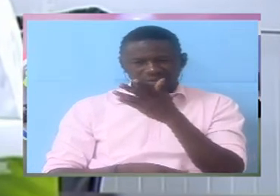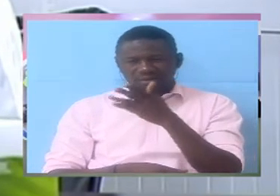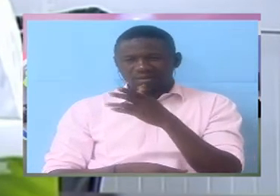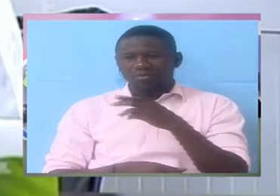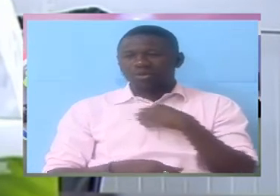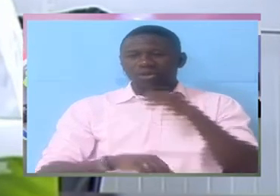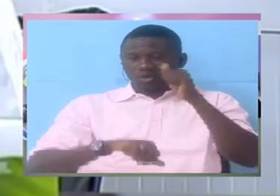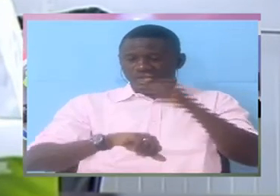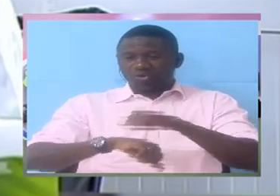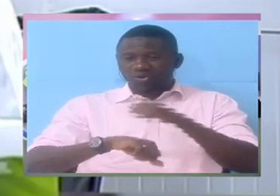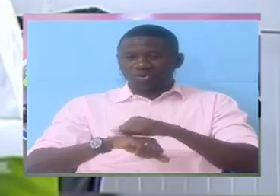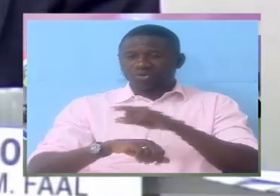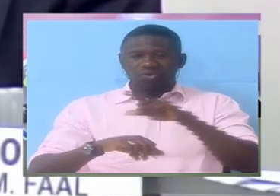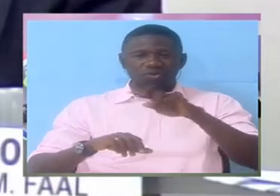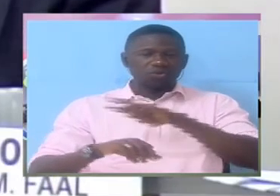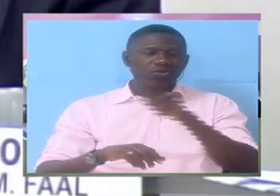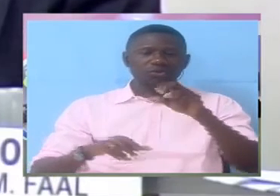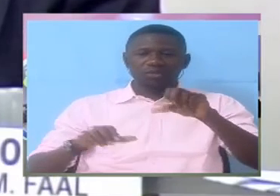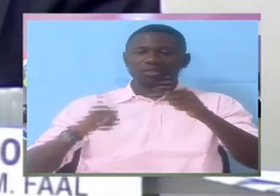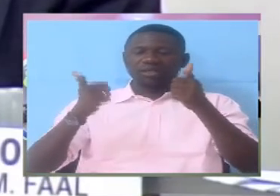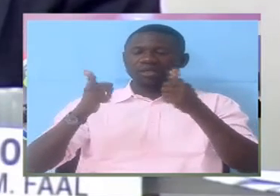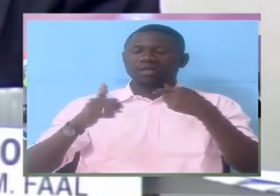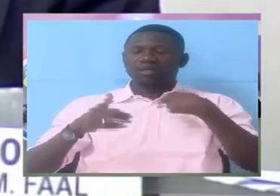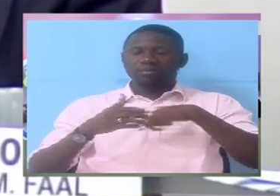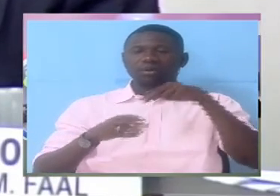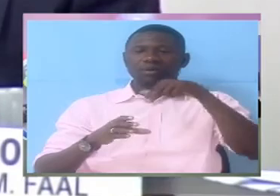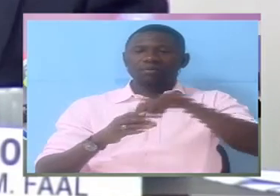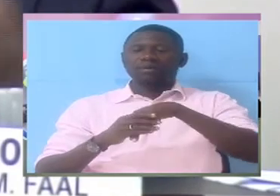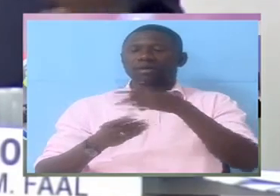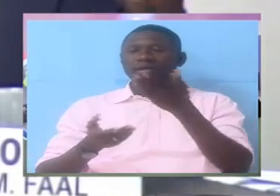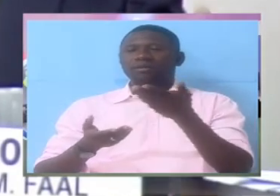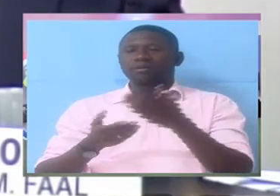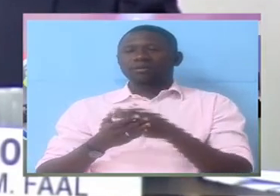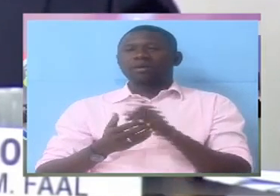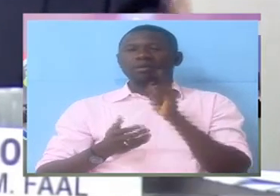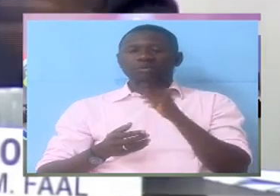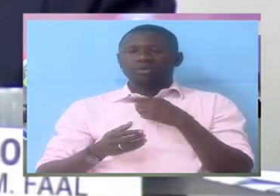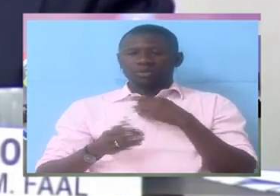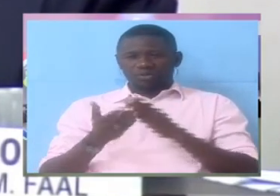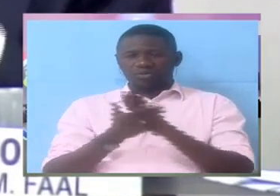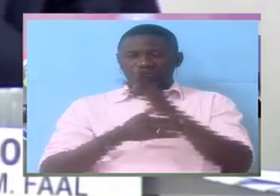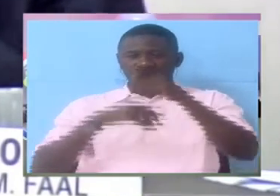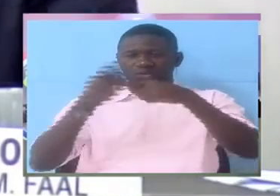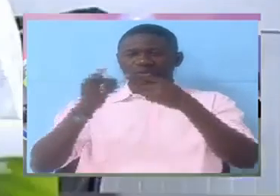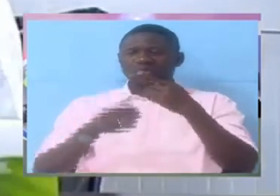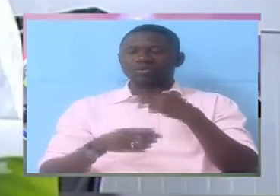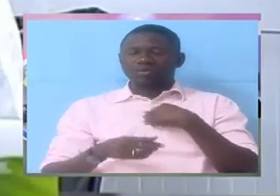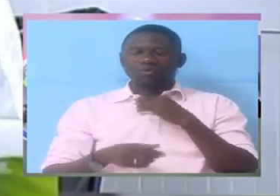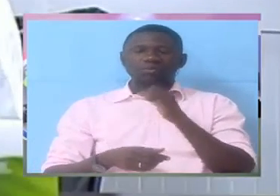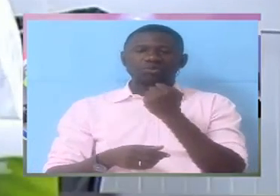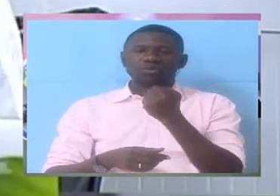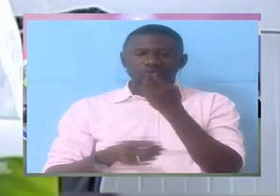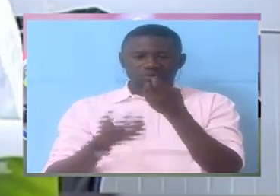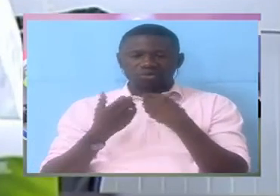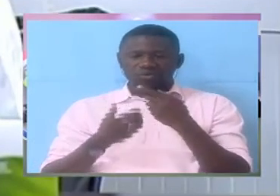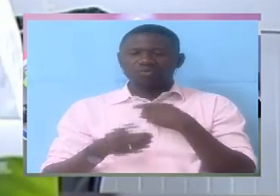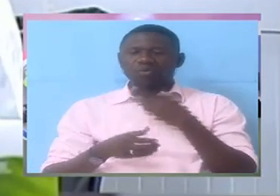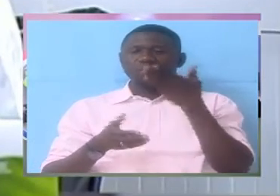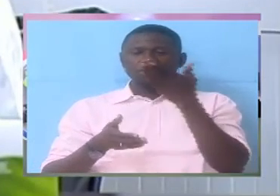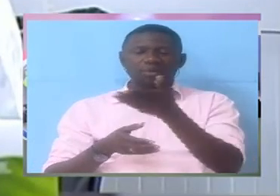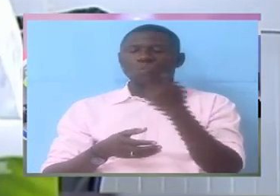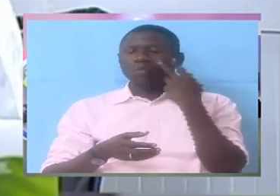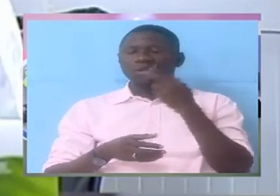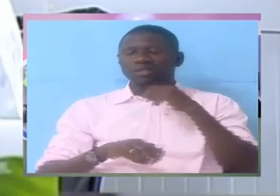presence. But, to attest. It continued in your presence because you just told us you were present when this torturing was going on.